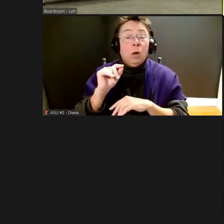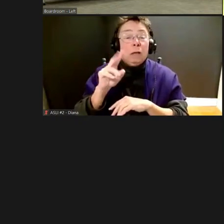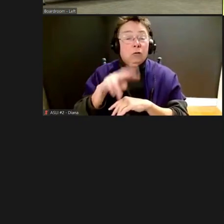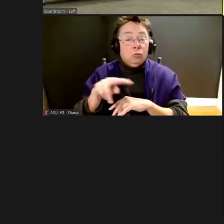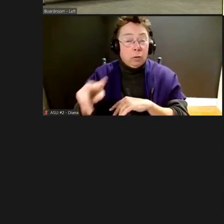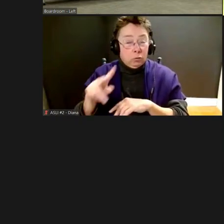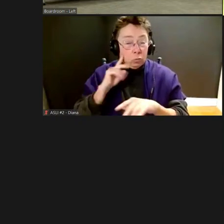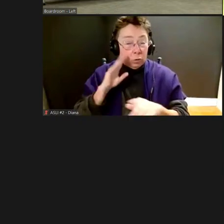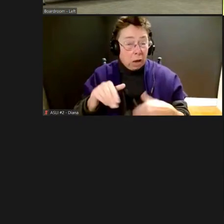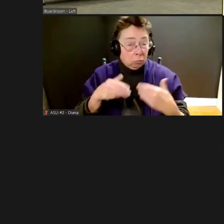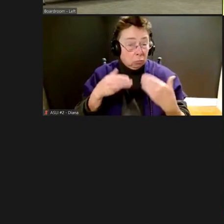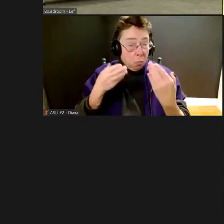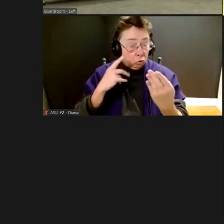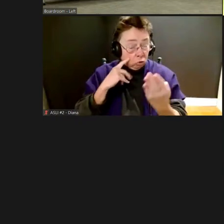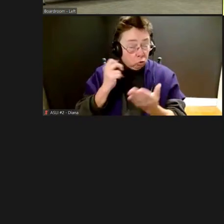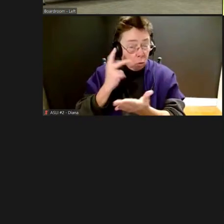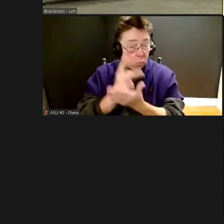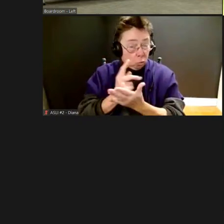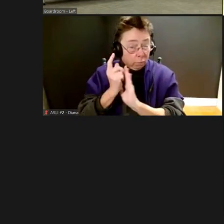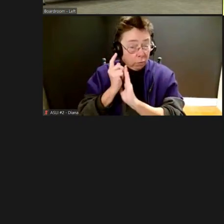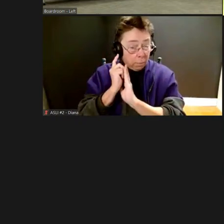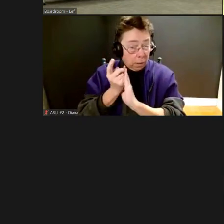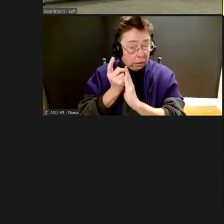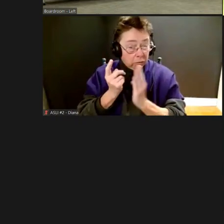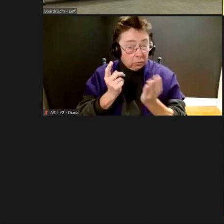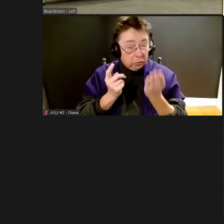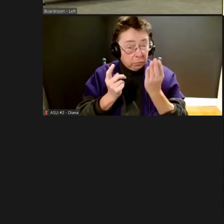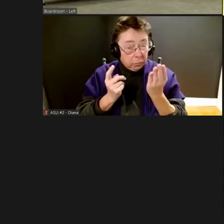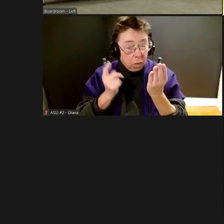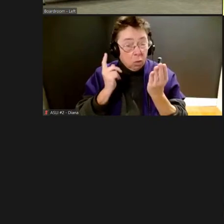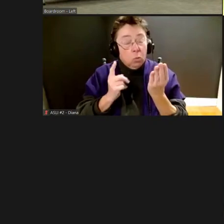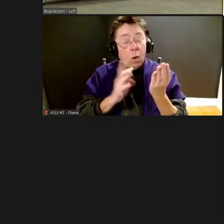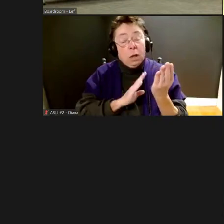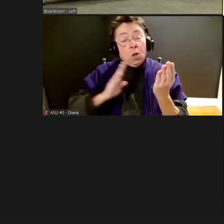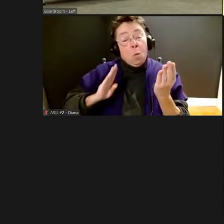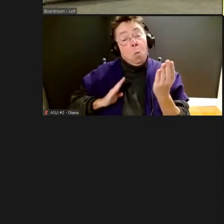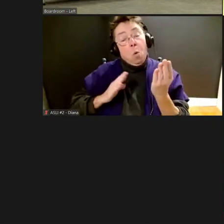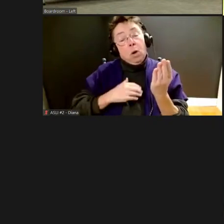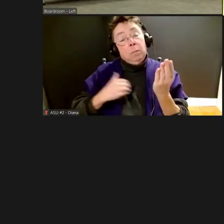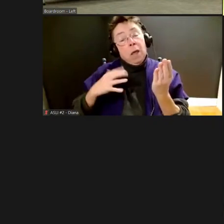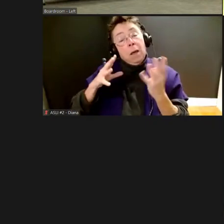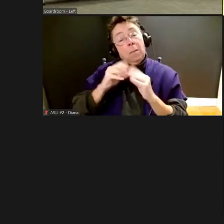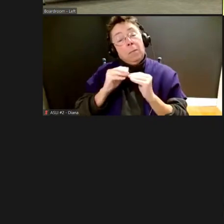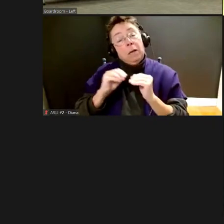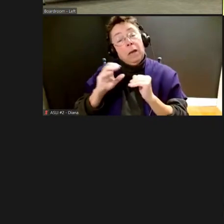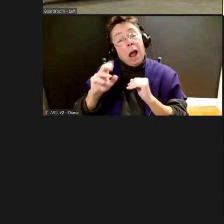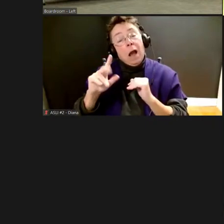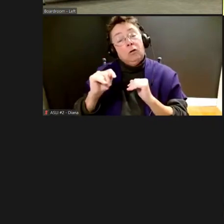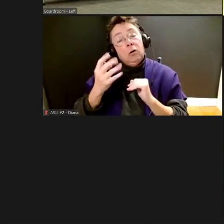now entertain a motion to approve the minutes of the regular board meeting of October